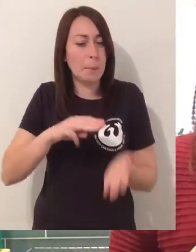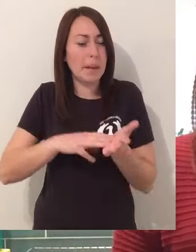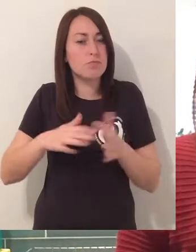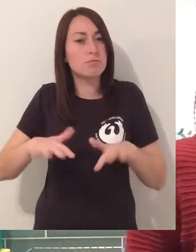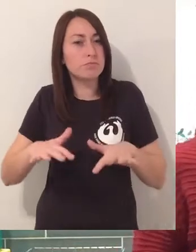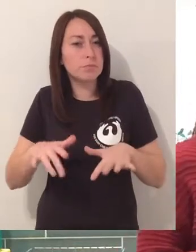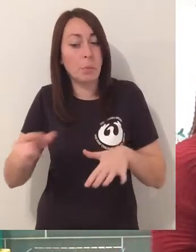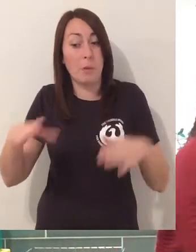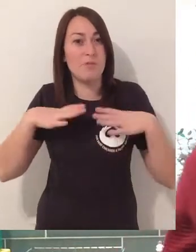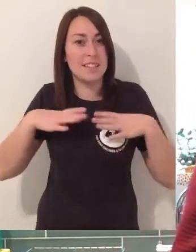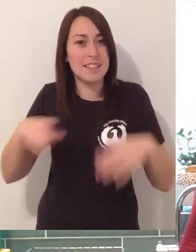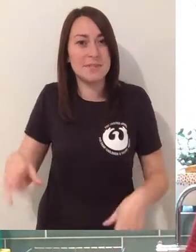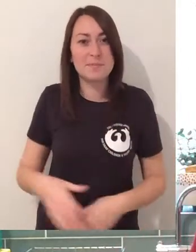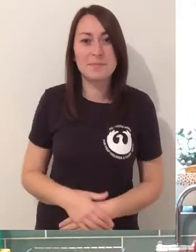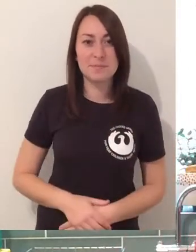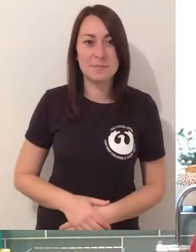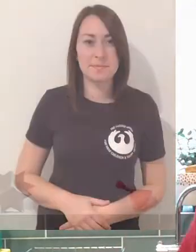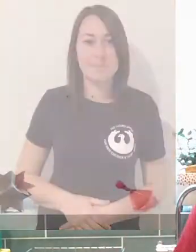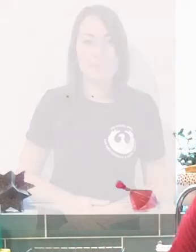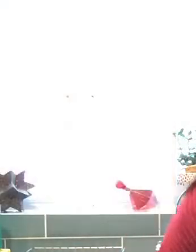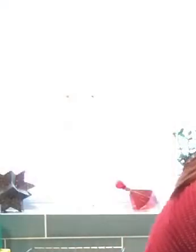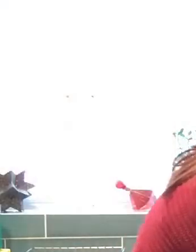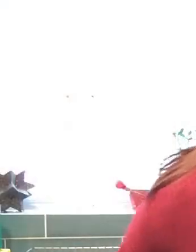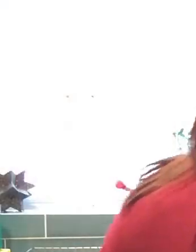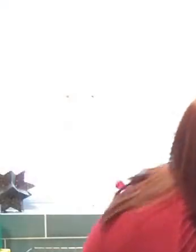minutes and then it'll be ready.